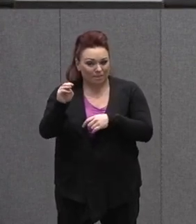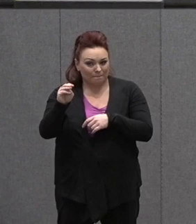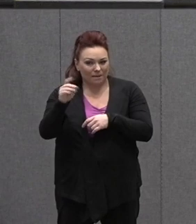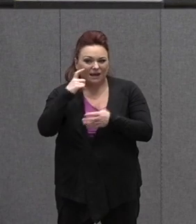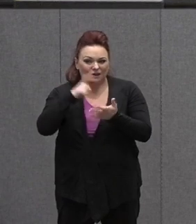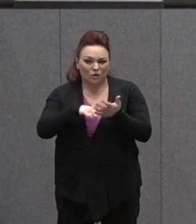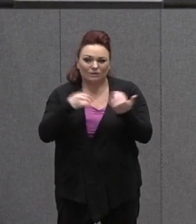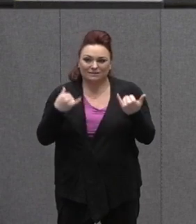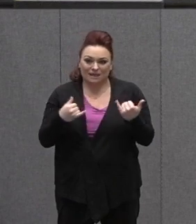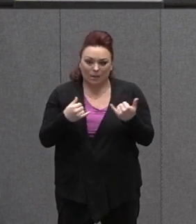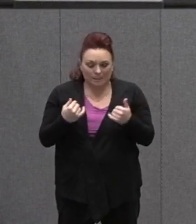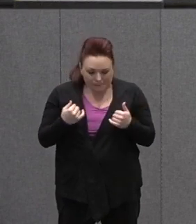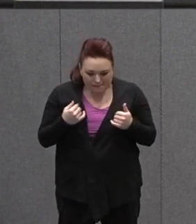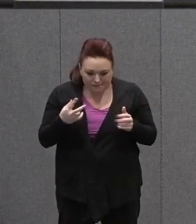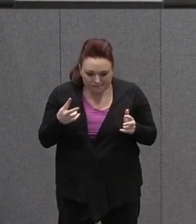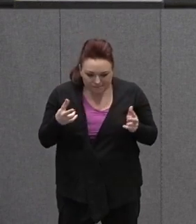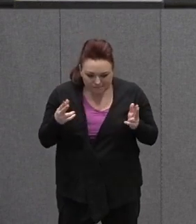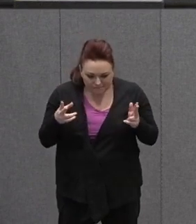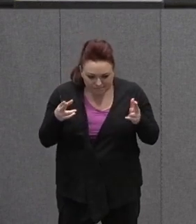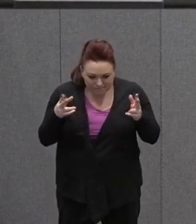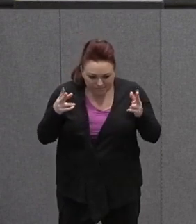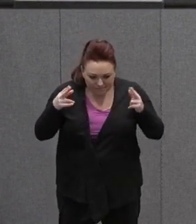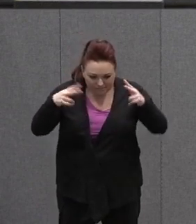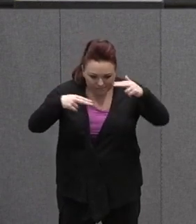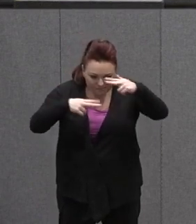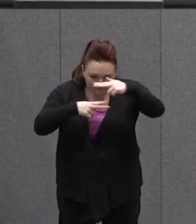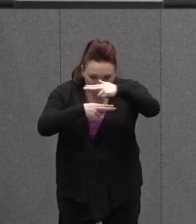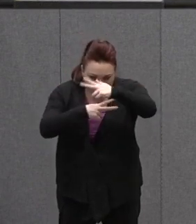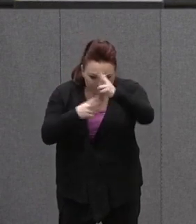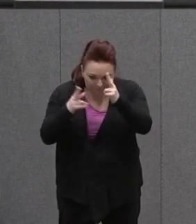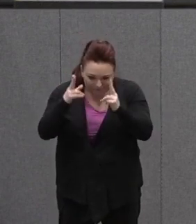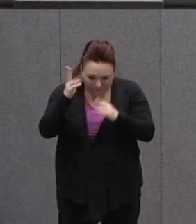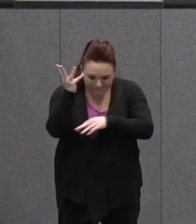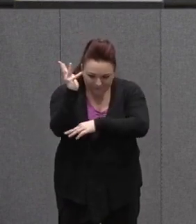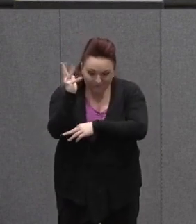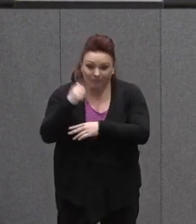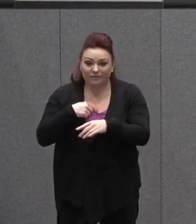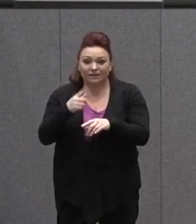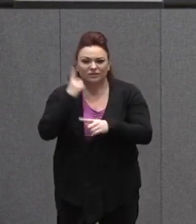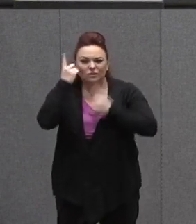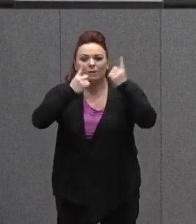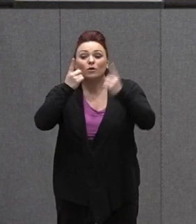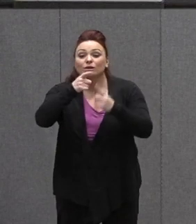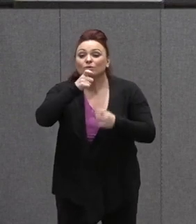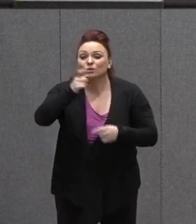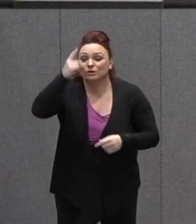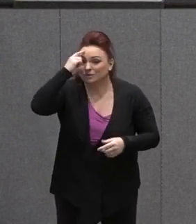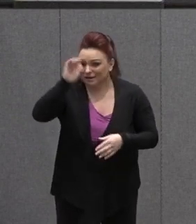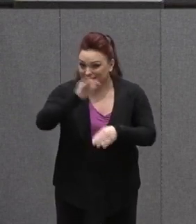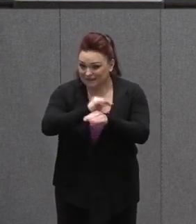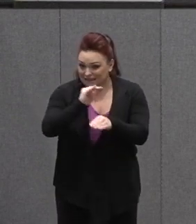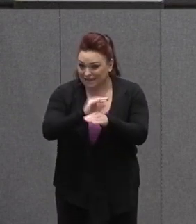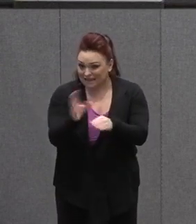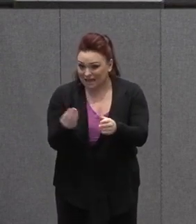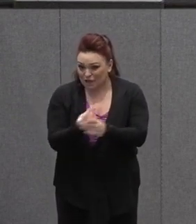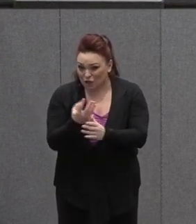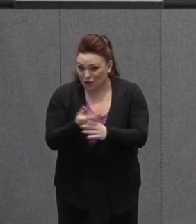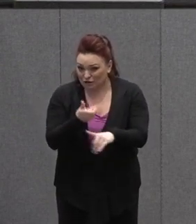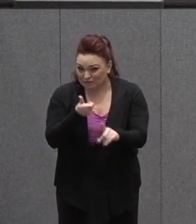I notice now that he's cutting the trees. So I'm wondering, who do you think the night gardener